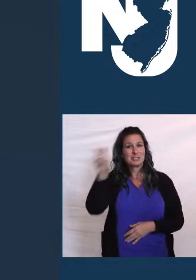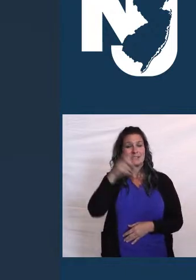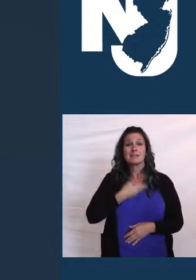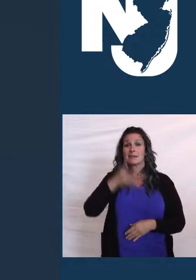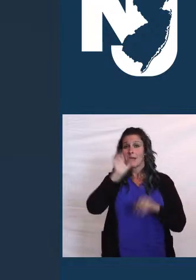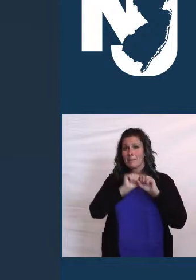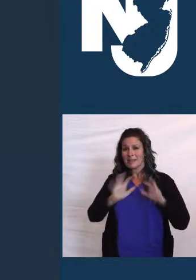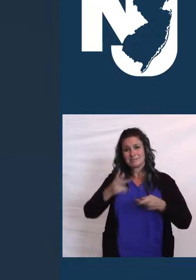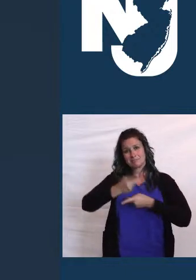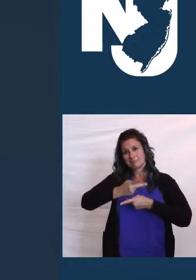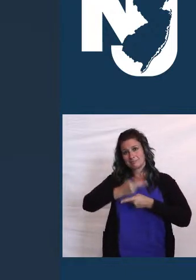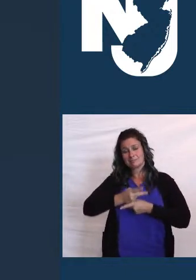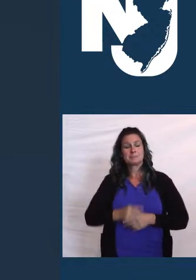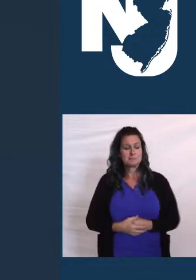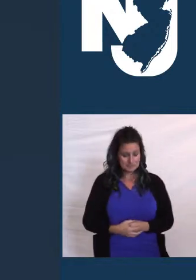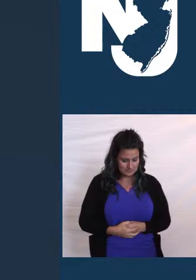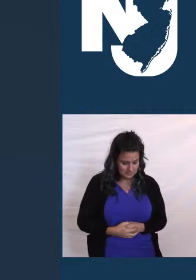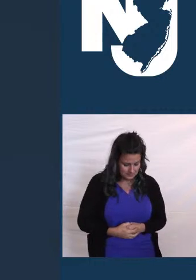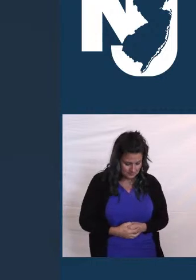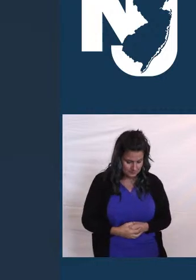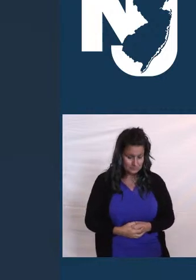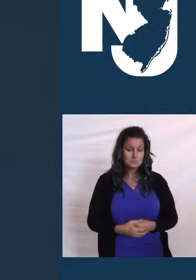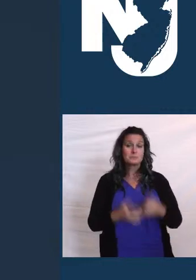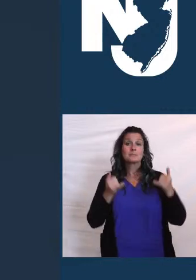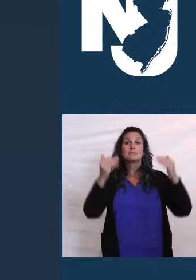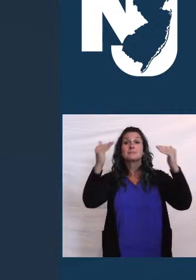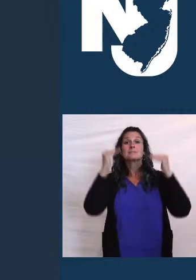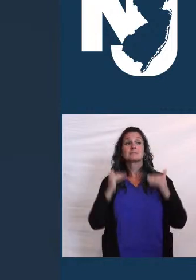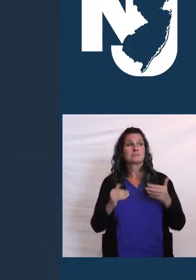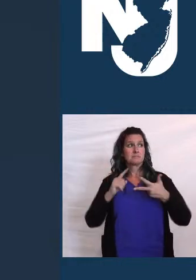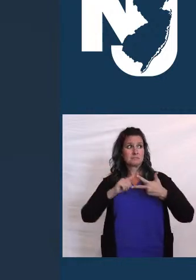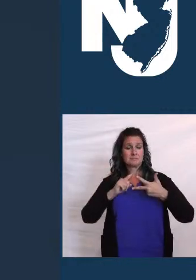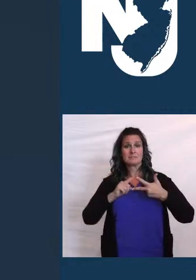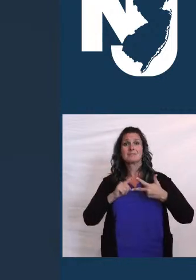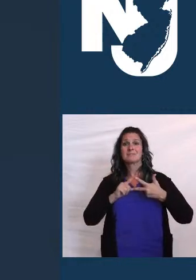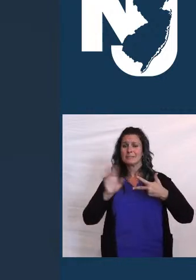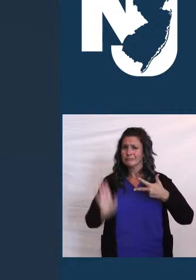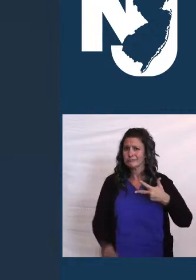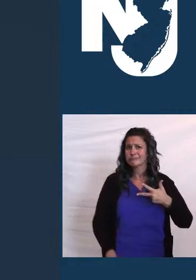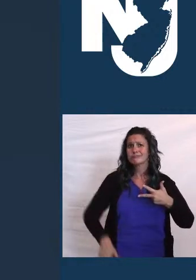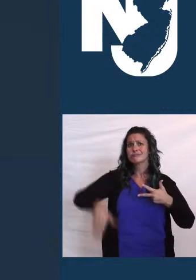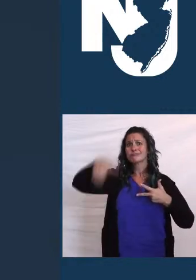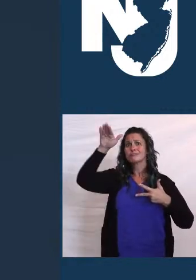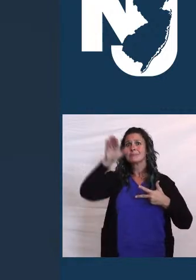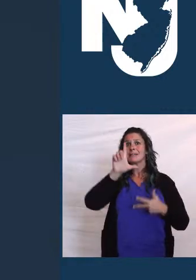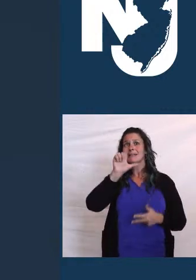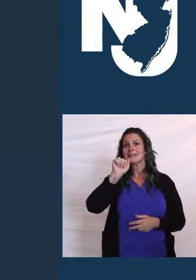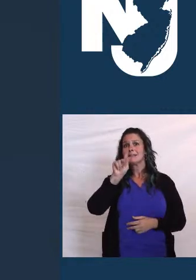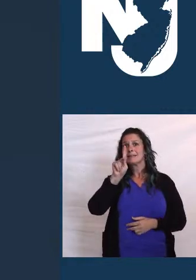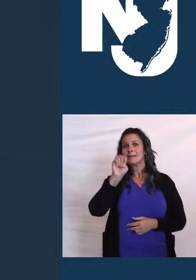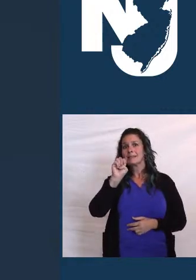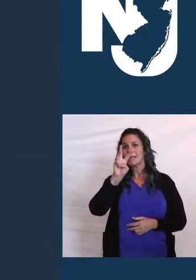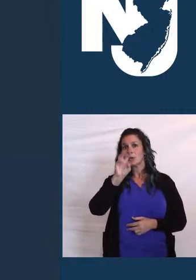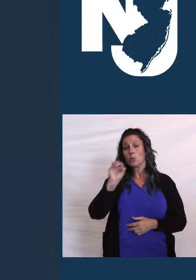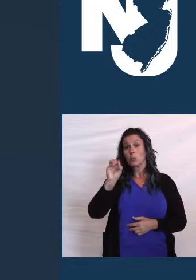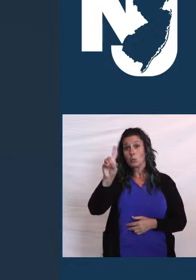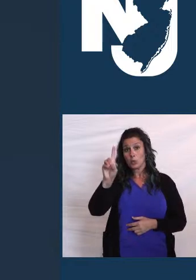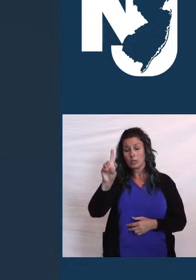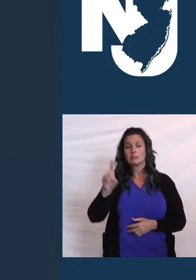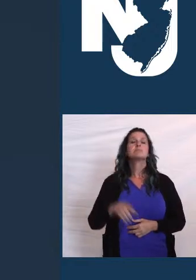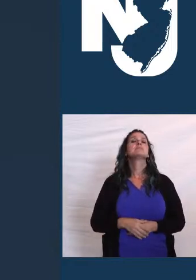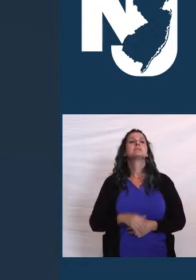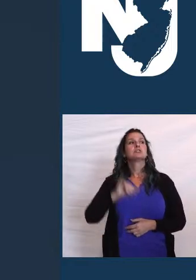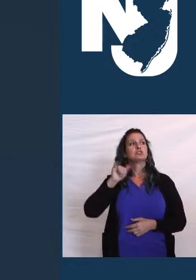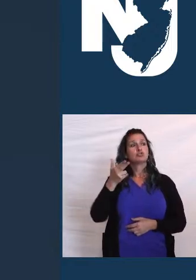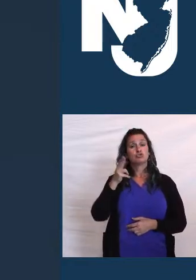her. Next up, we recall a native and lifelong resident of Lakewood, John Franklin.